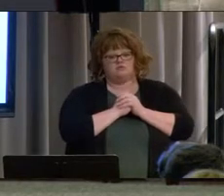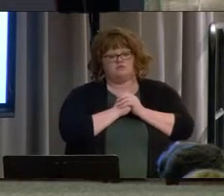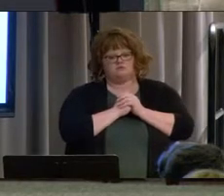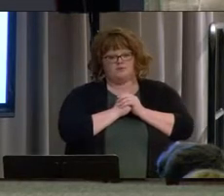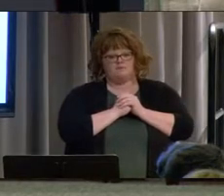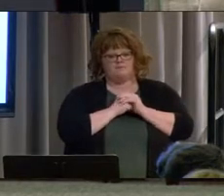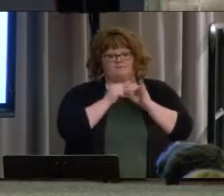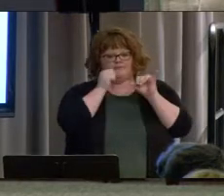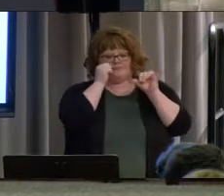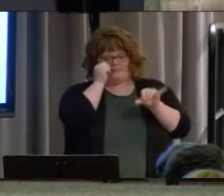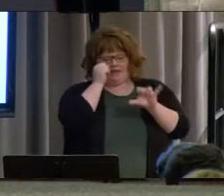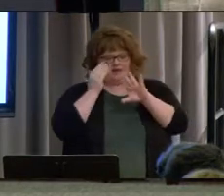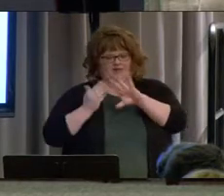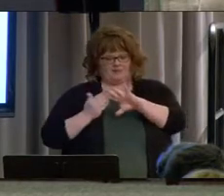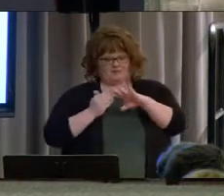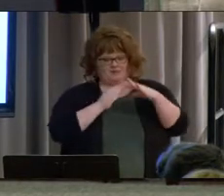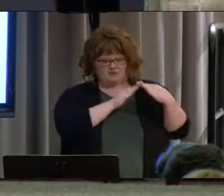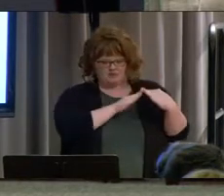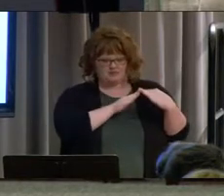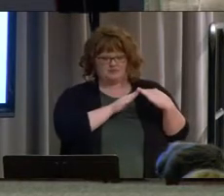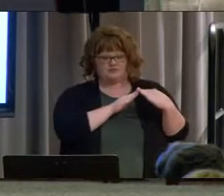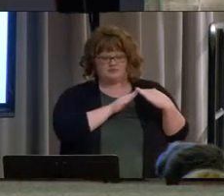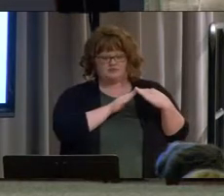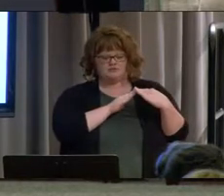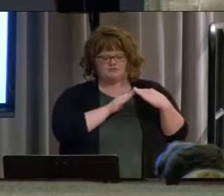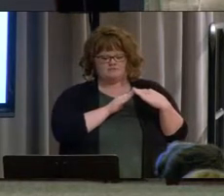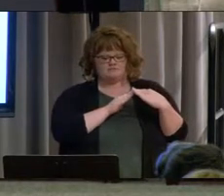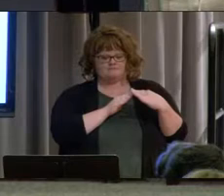that community protested my first